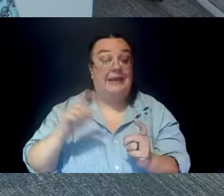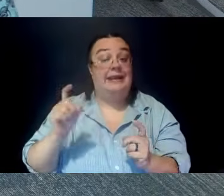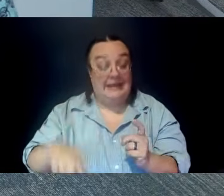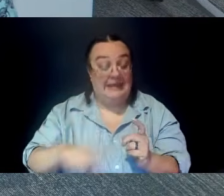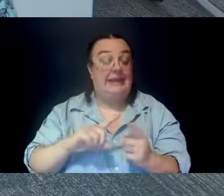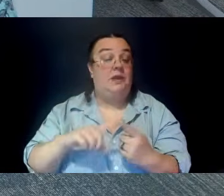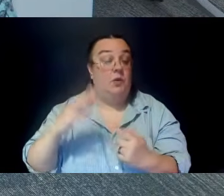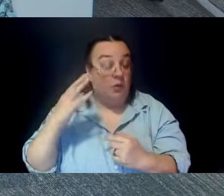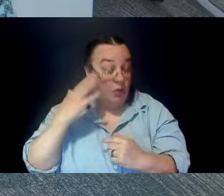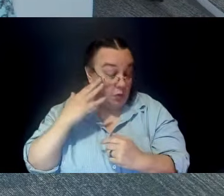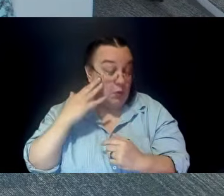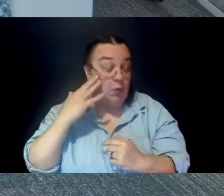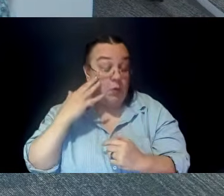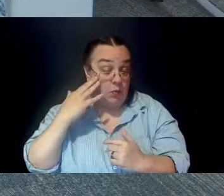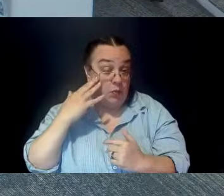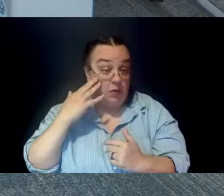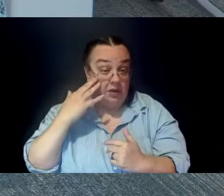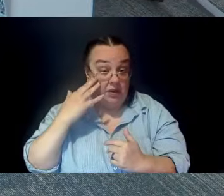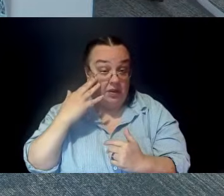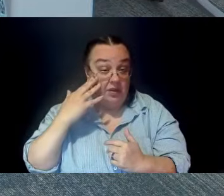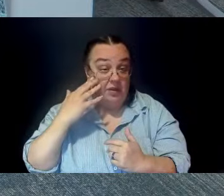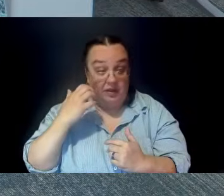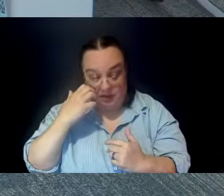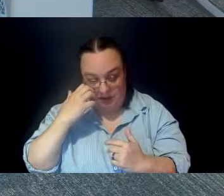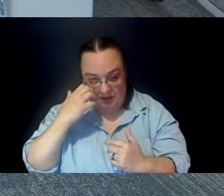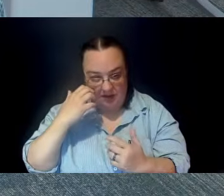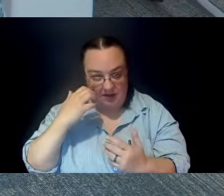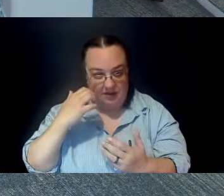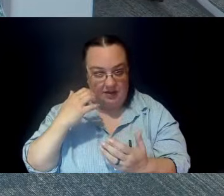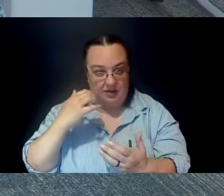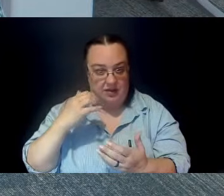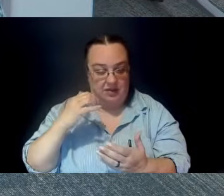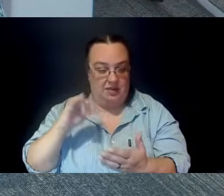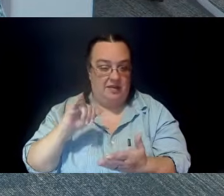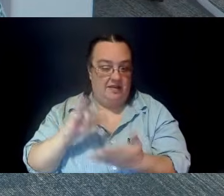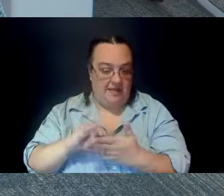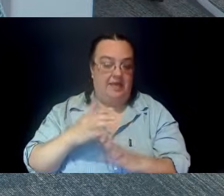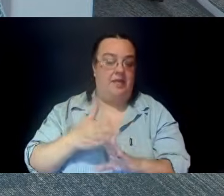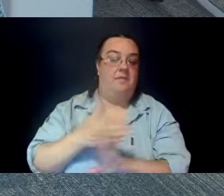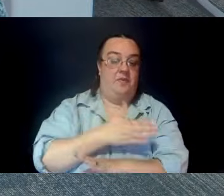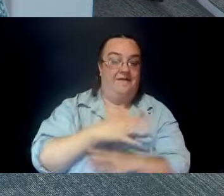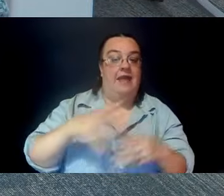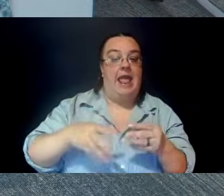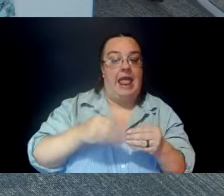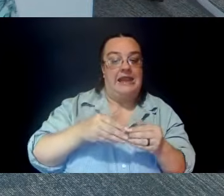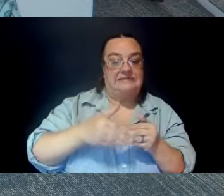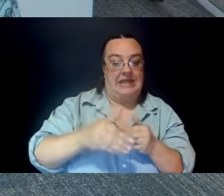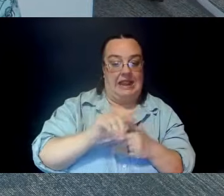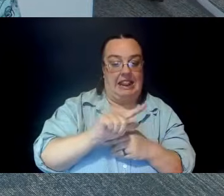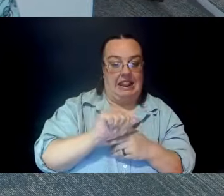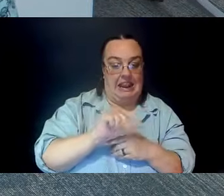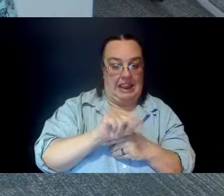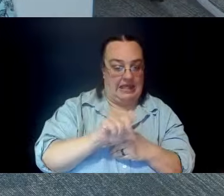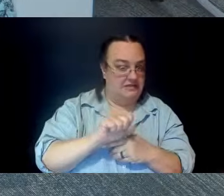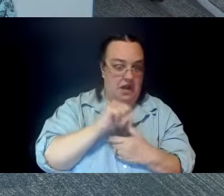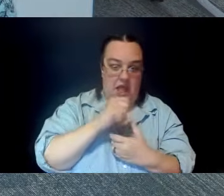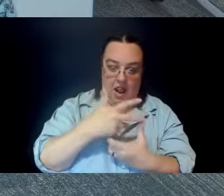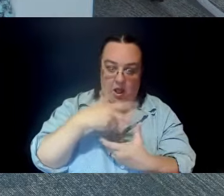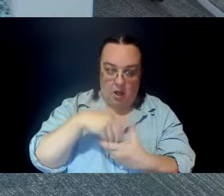know that the previous annexation lands are excluded, so we